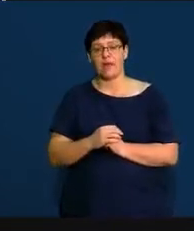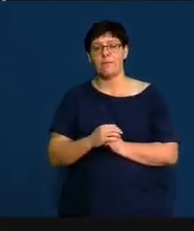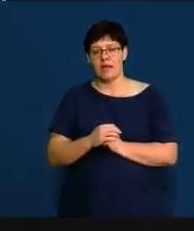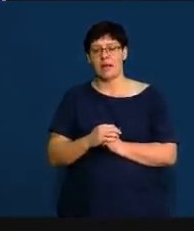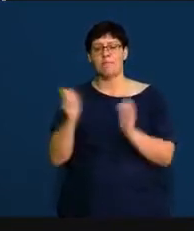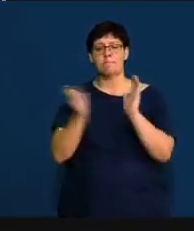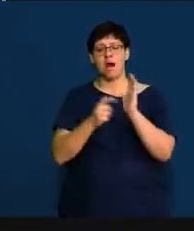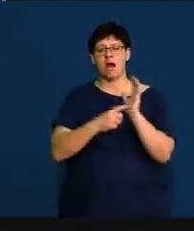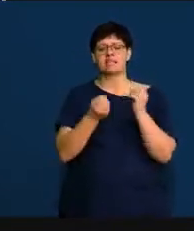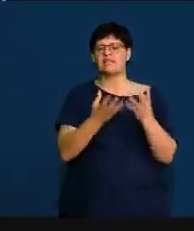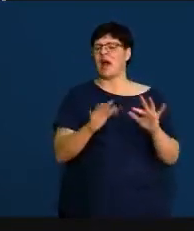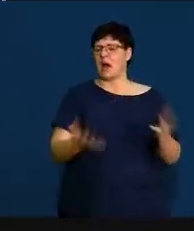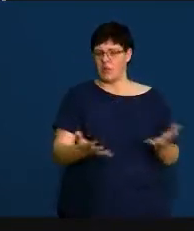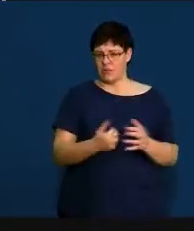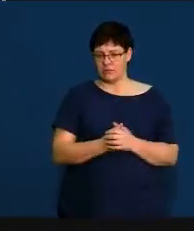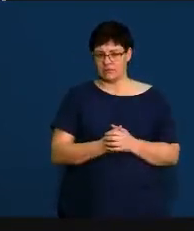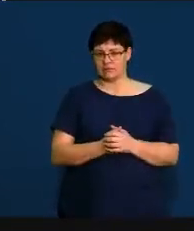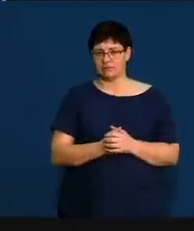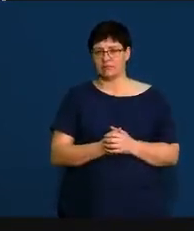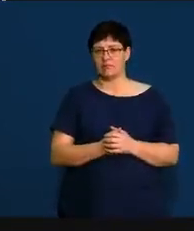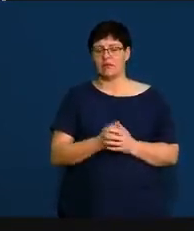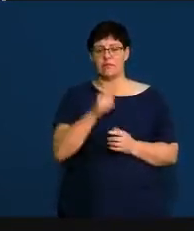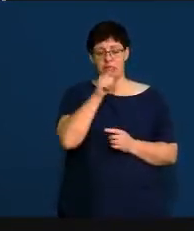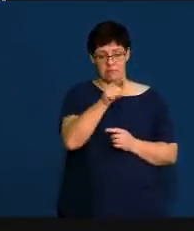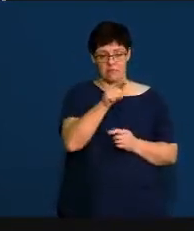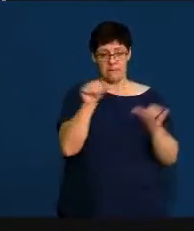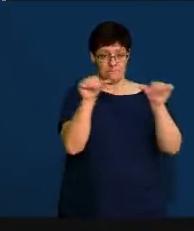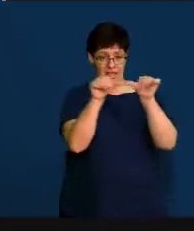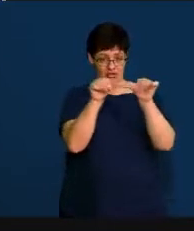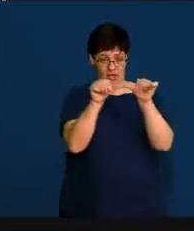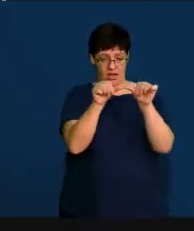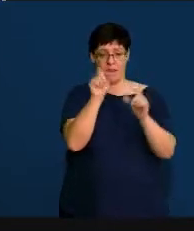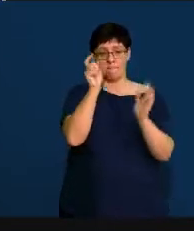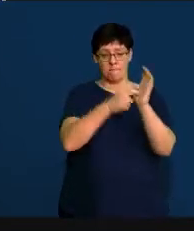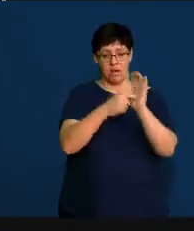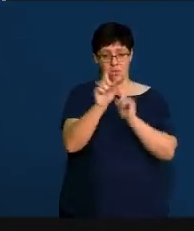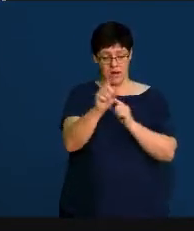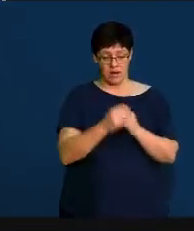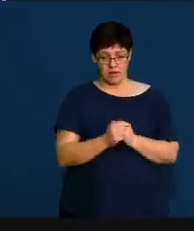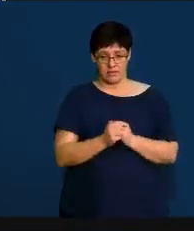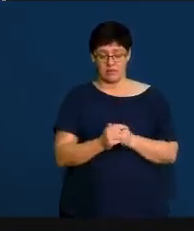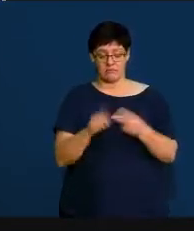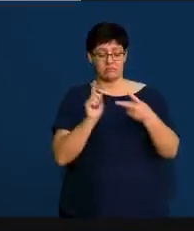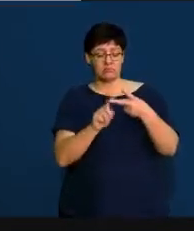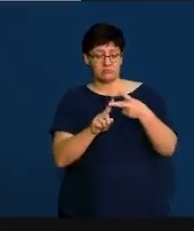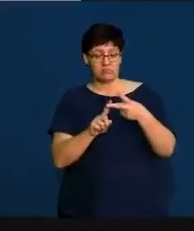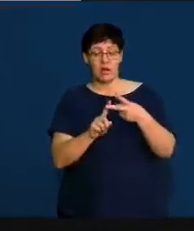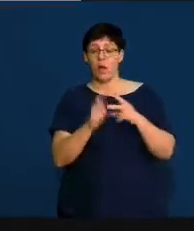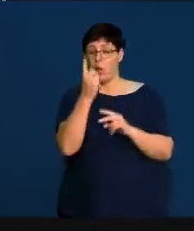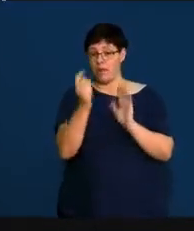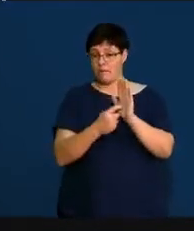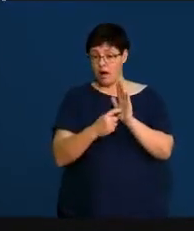allocate marks to this particular example. That means that my measurement is 1 mark for the length. my measurement is 1